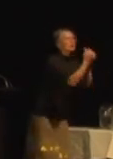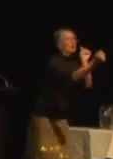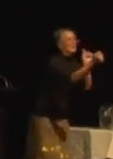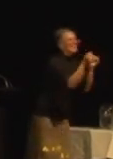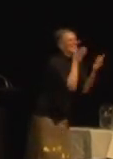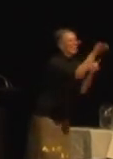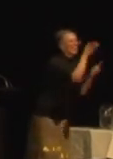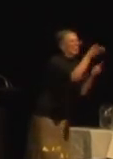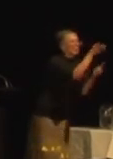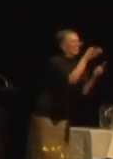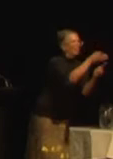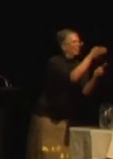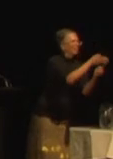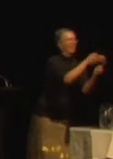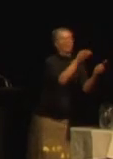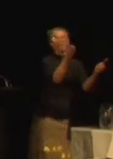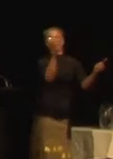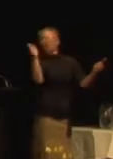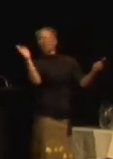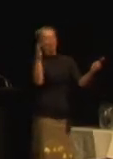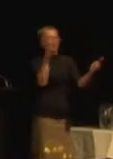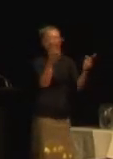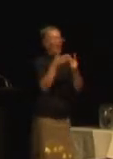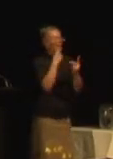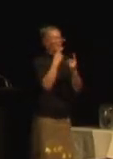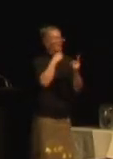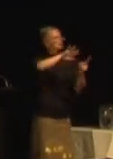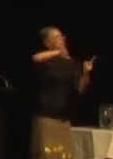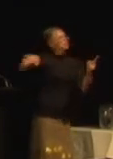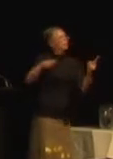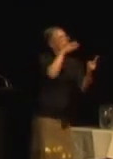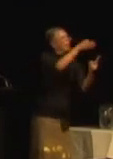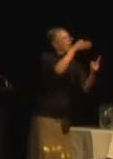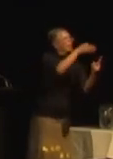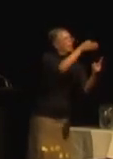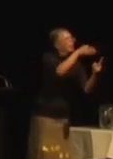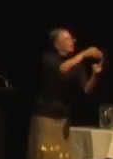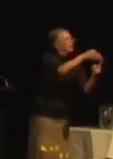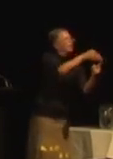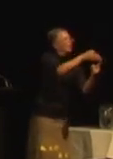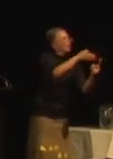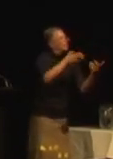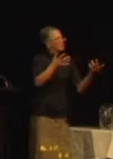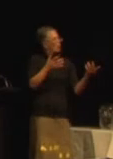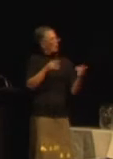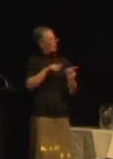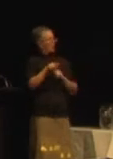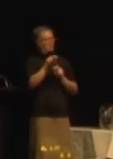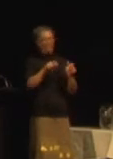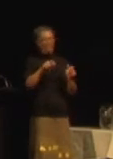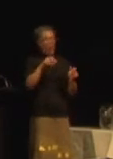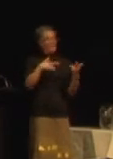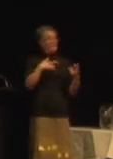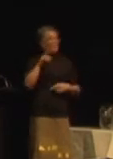having access to all the information is just to look at the bits that you agree with. For most people, the websites on this slide